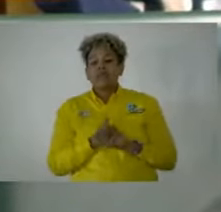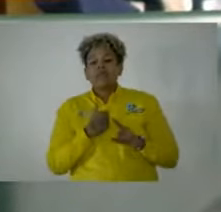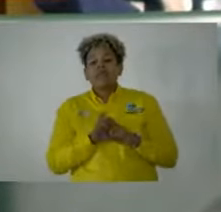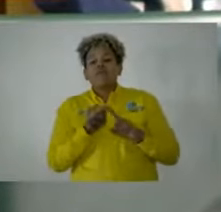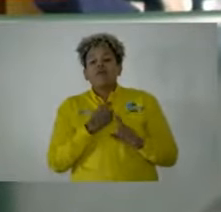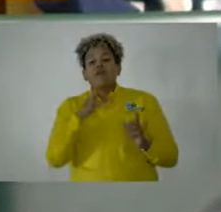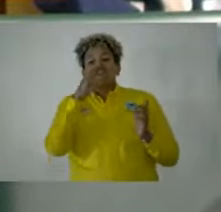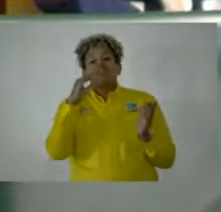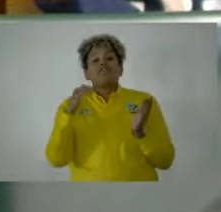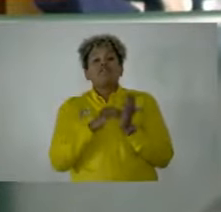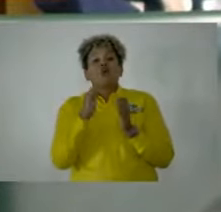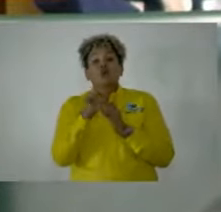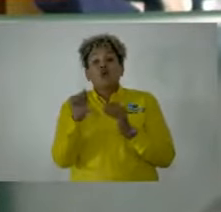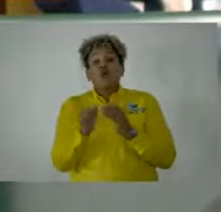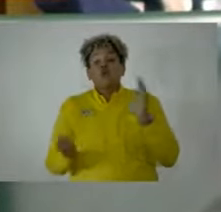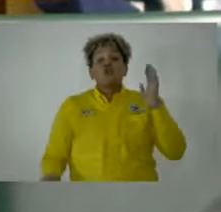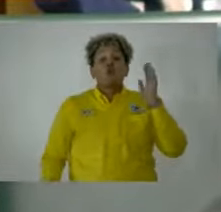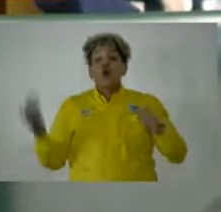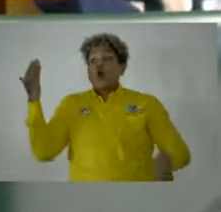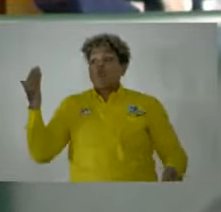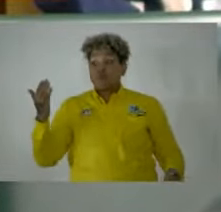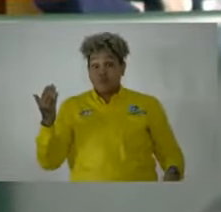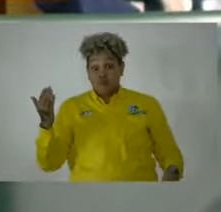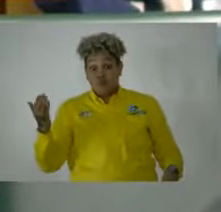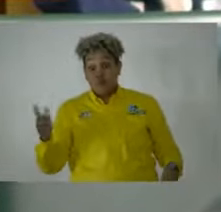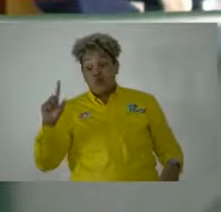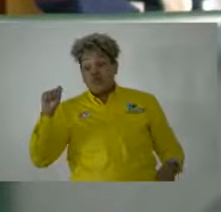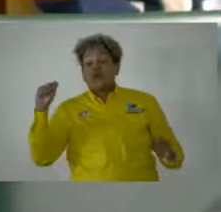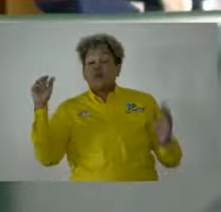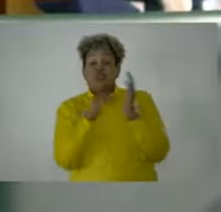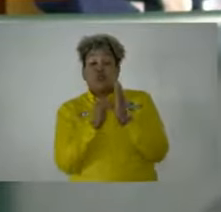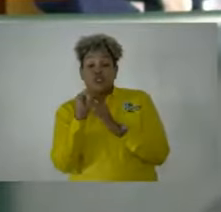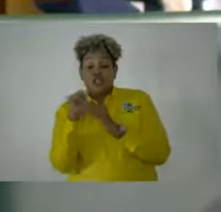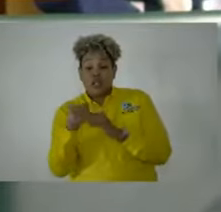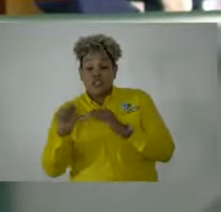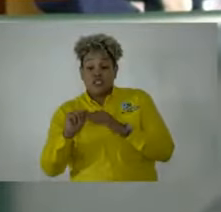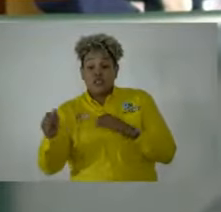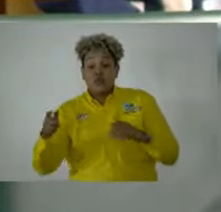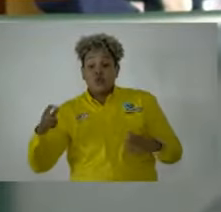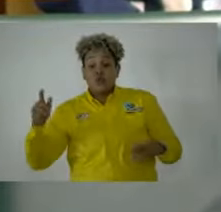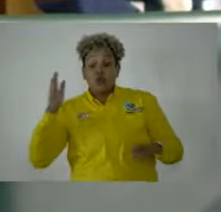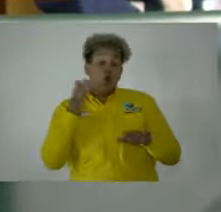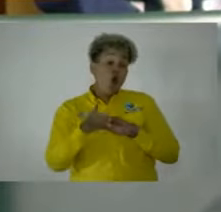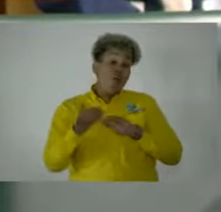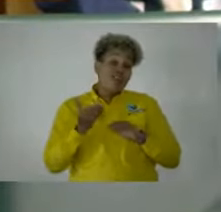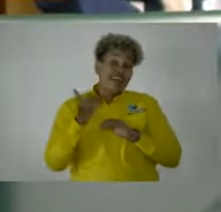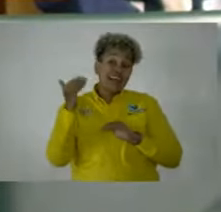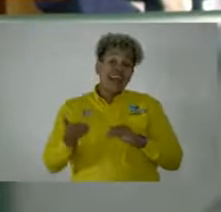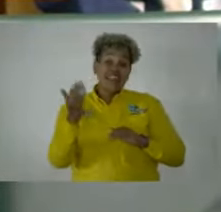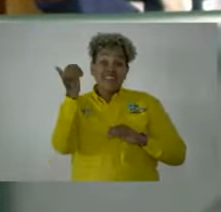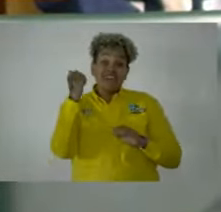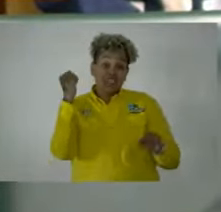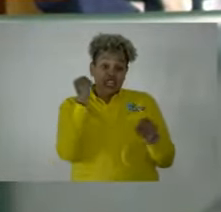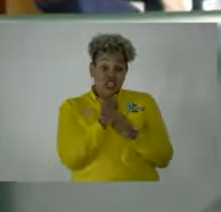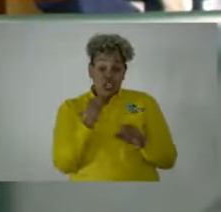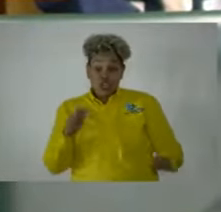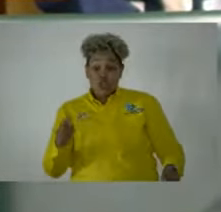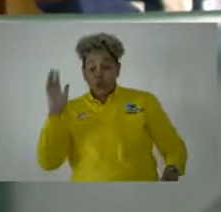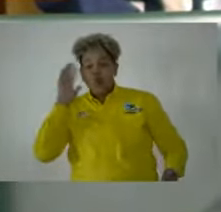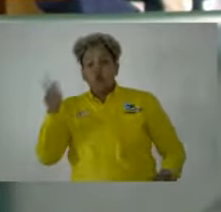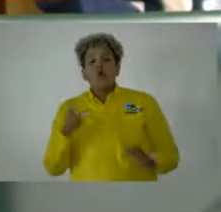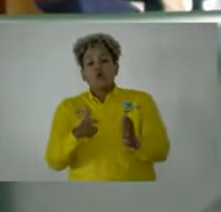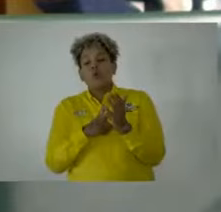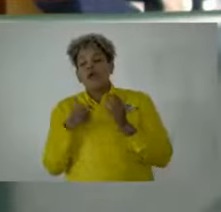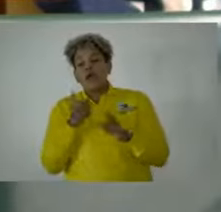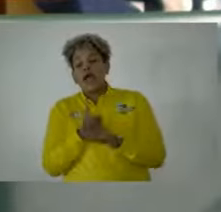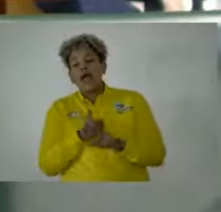from $7,000 where it is now to $20,000 over the next 15 years would